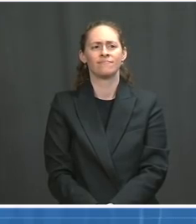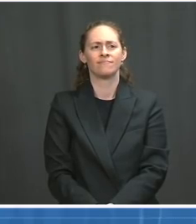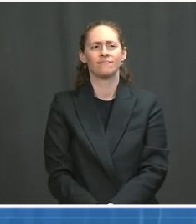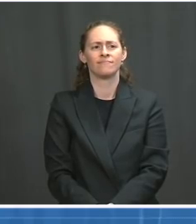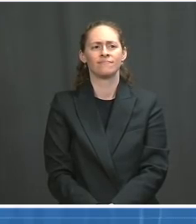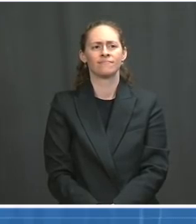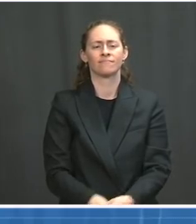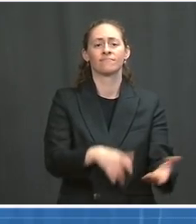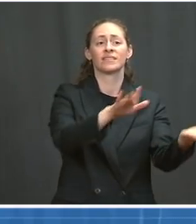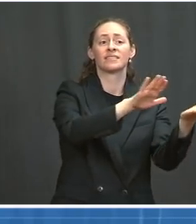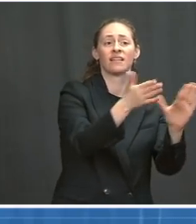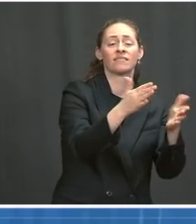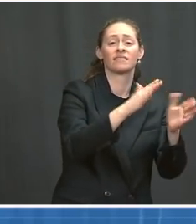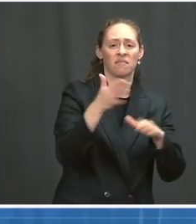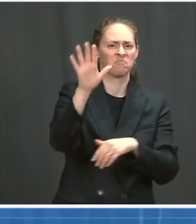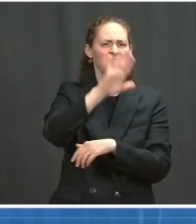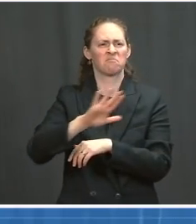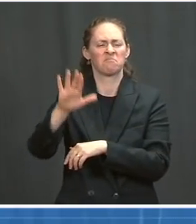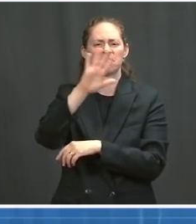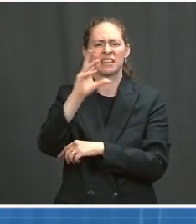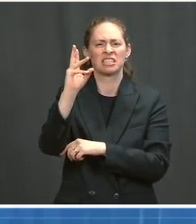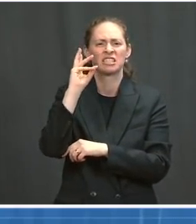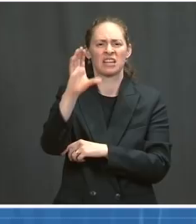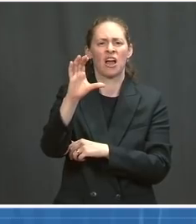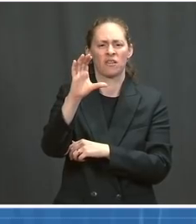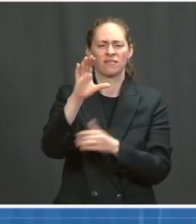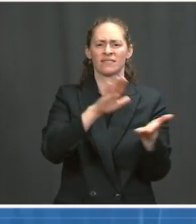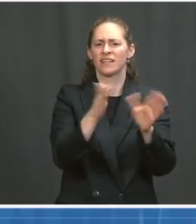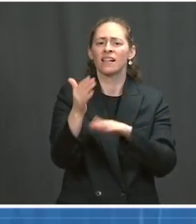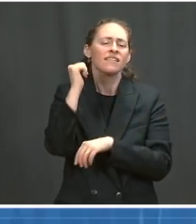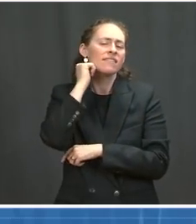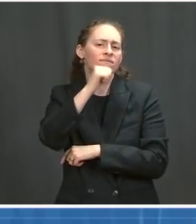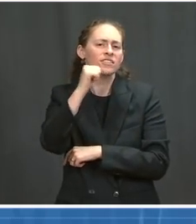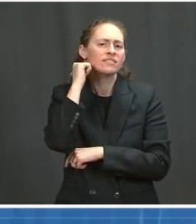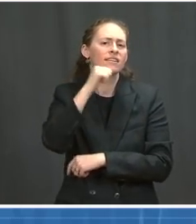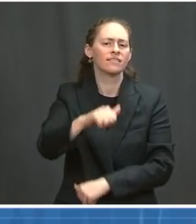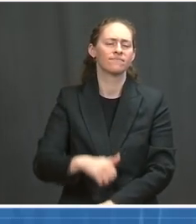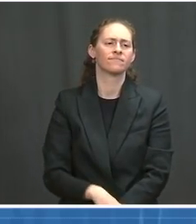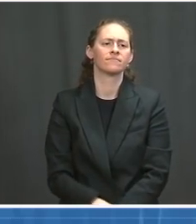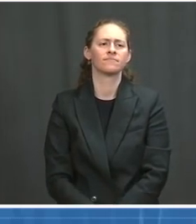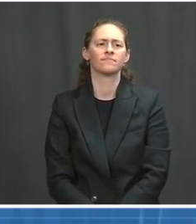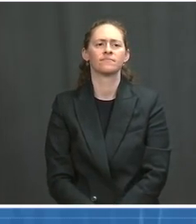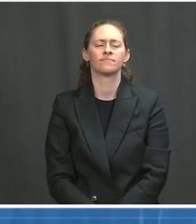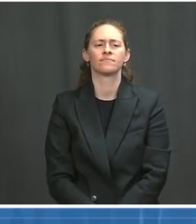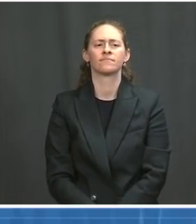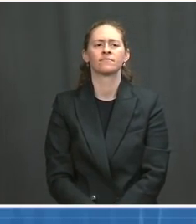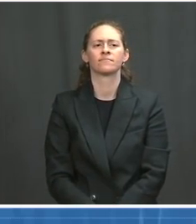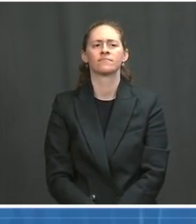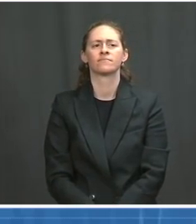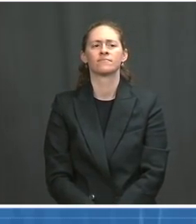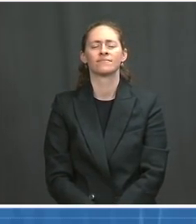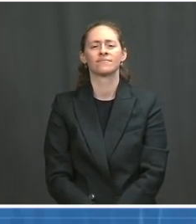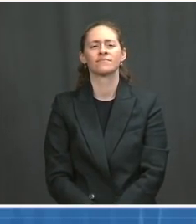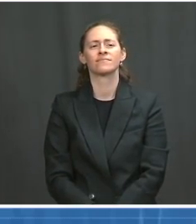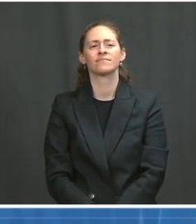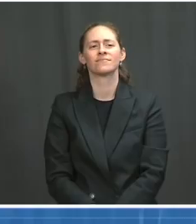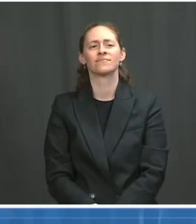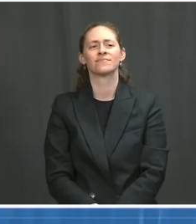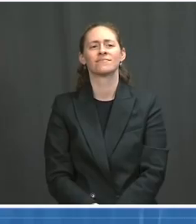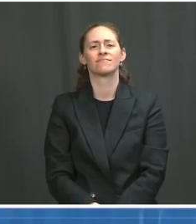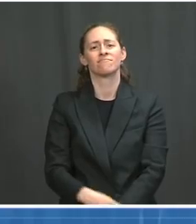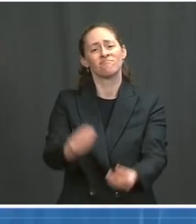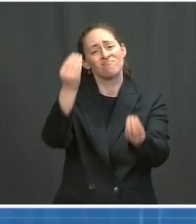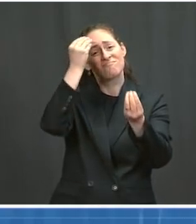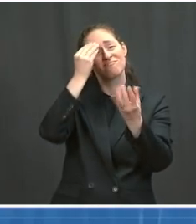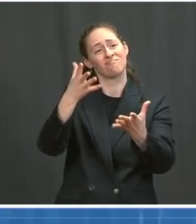over 700 deaths these last 2 days. I am enormously proud of the work put forward by so